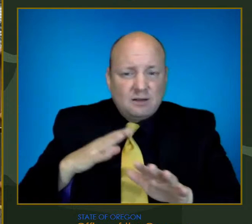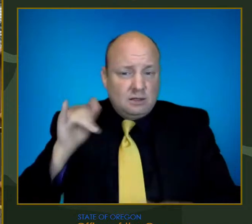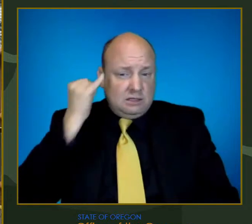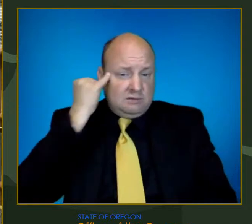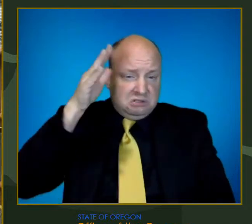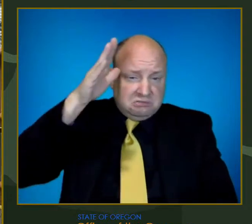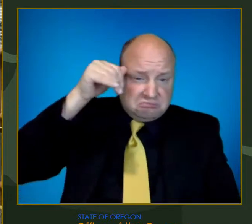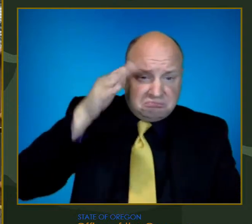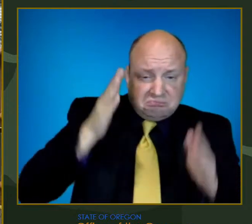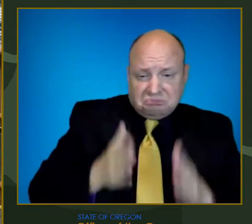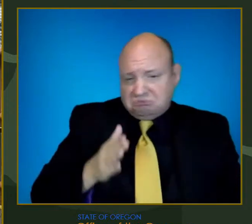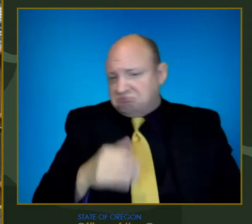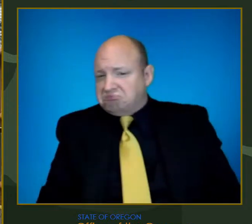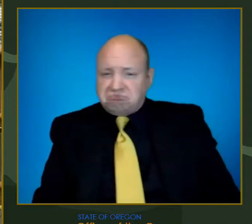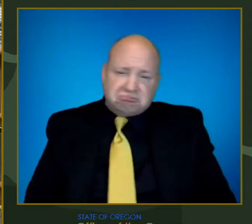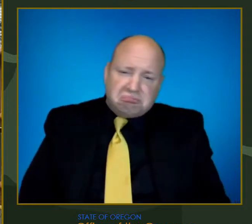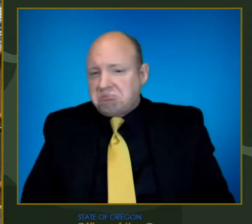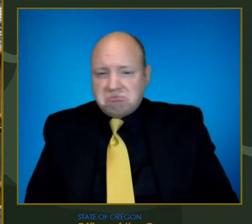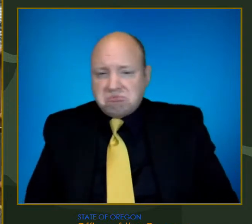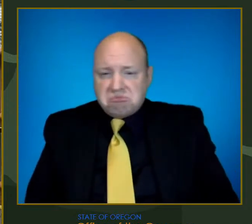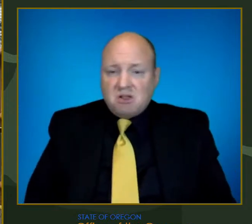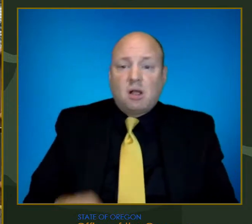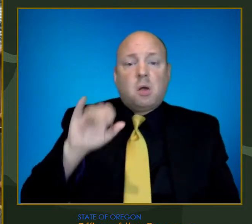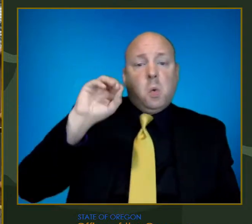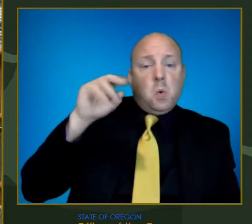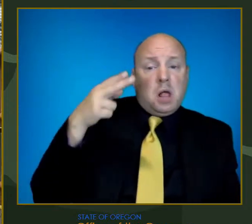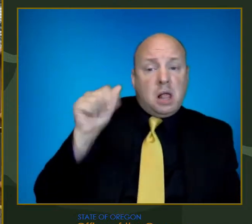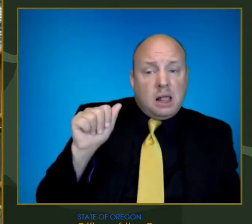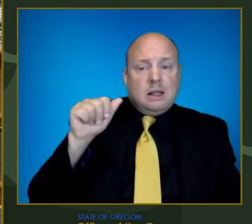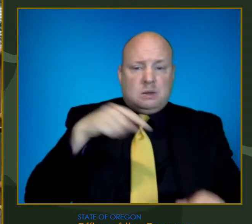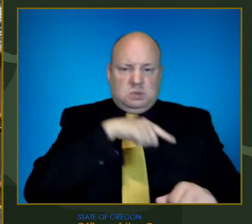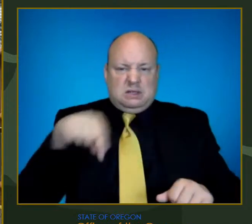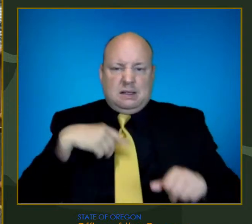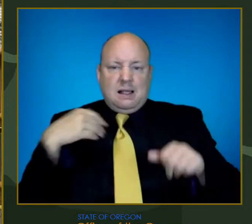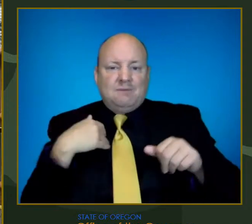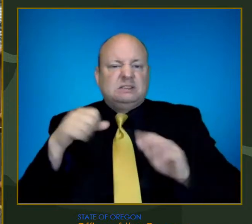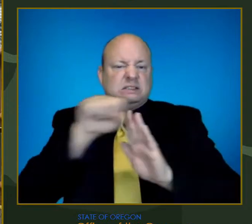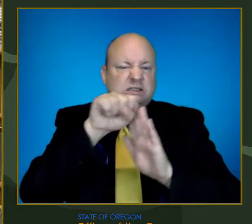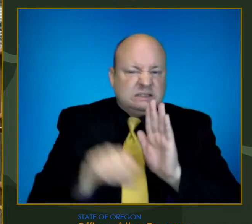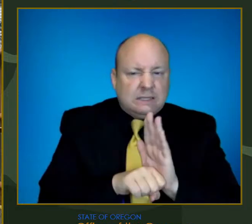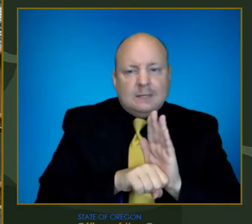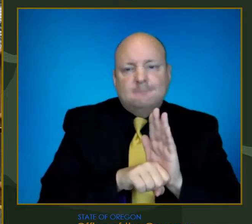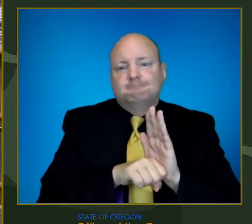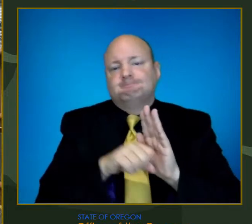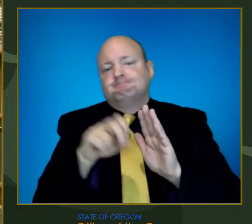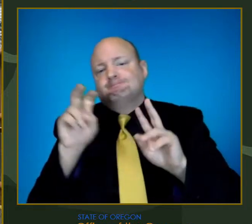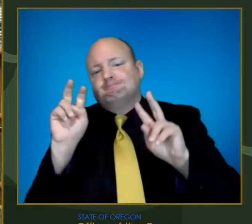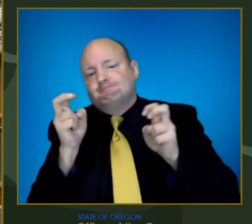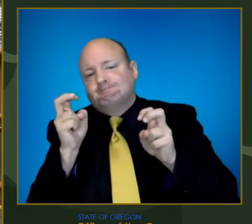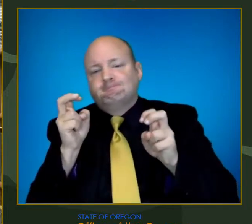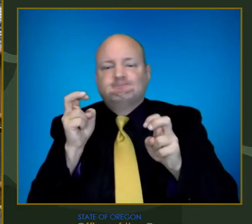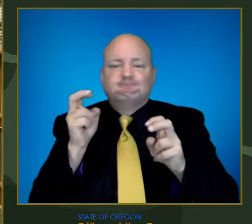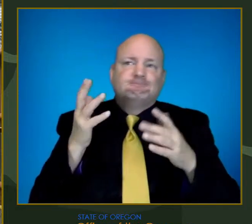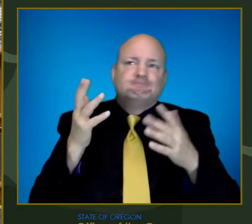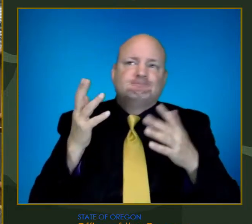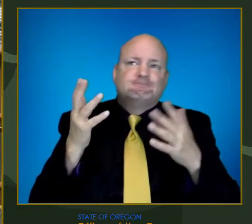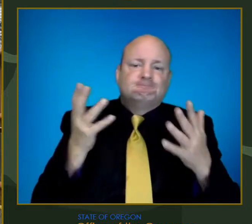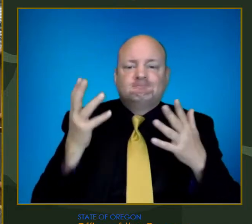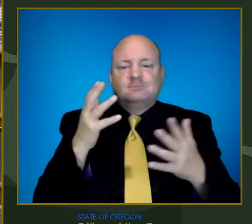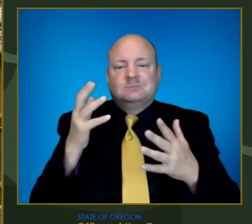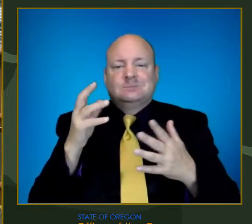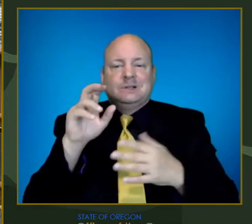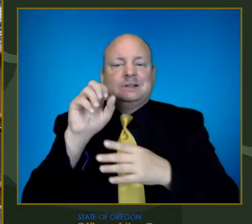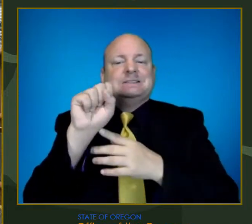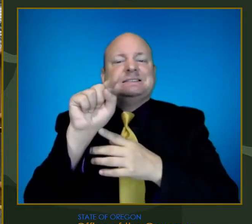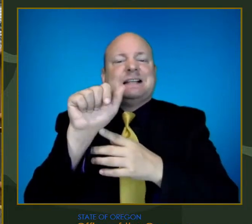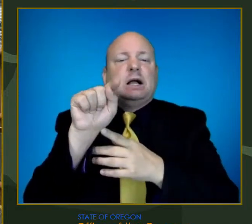state statute to levy civil penalties against a school district or an employer who fails to